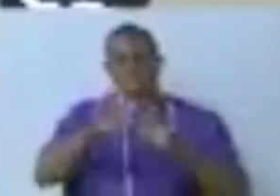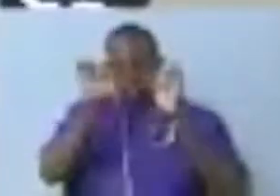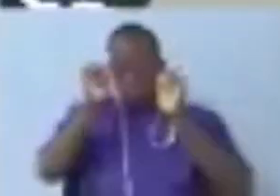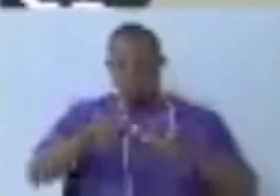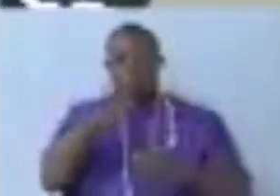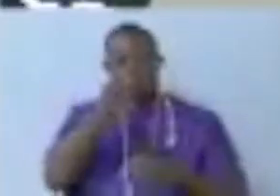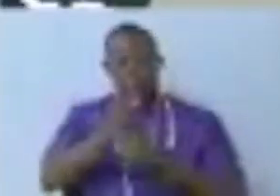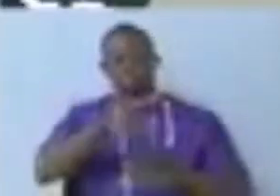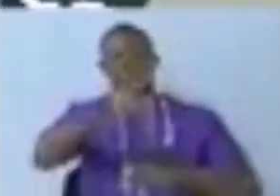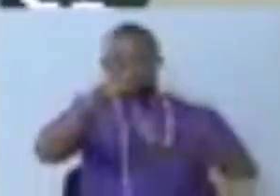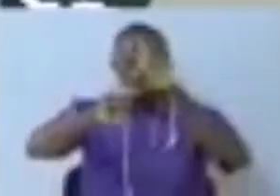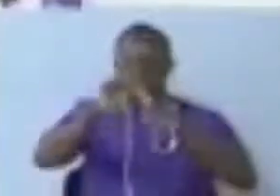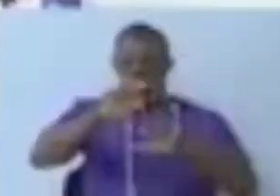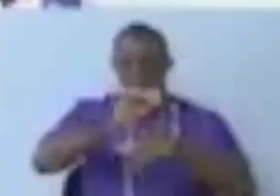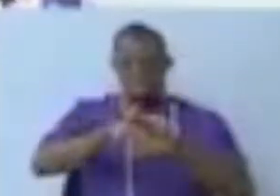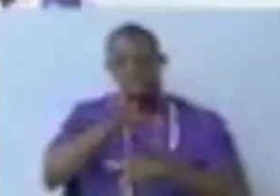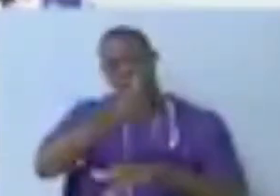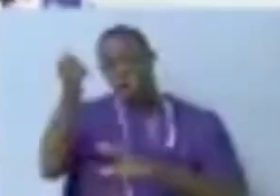some issues. No.